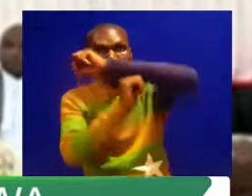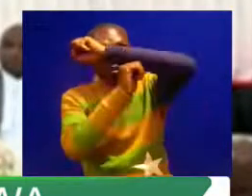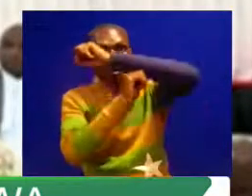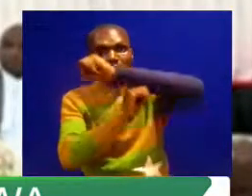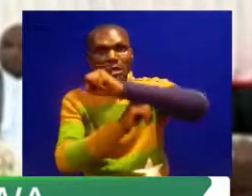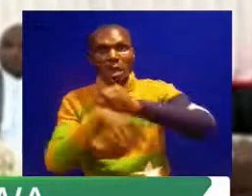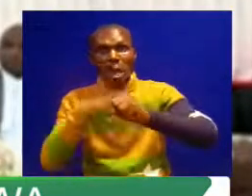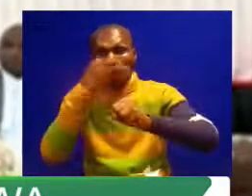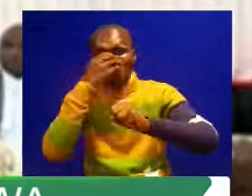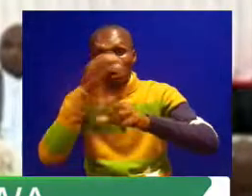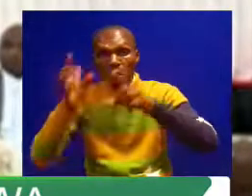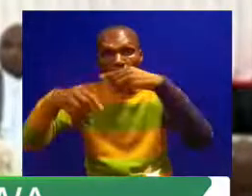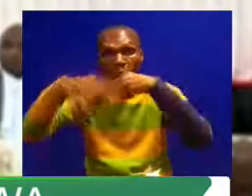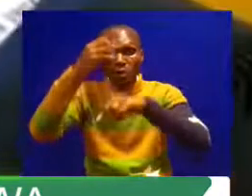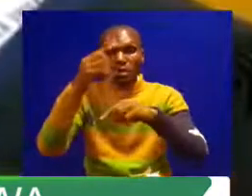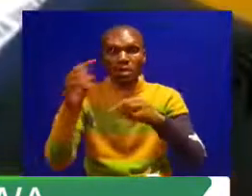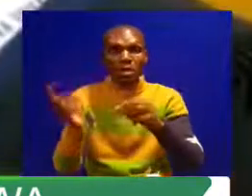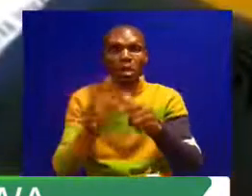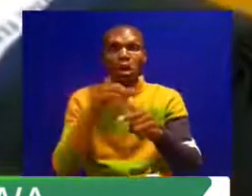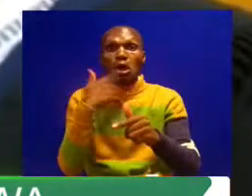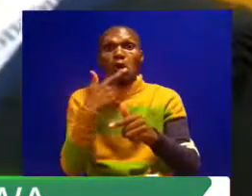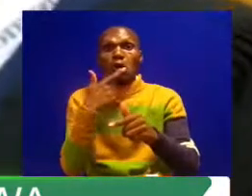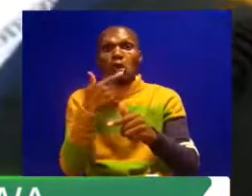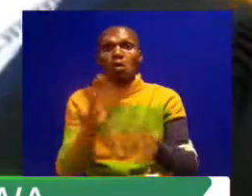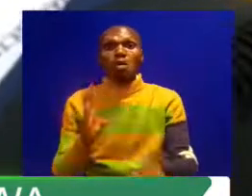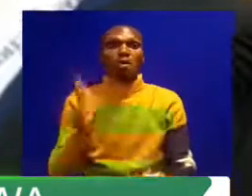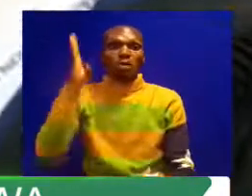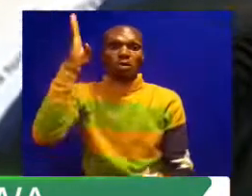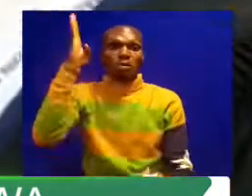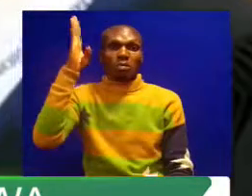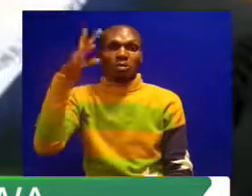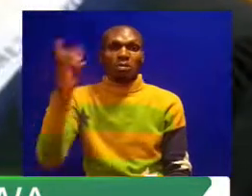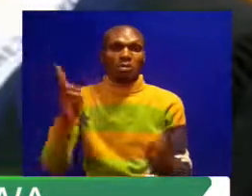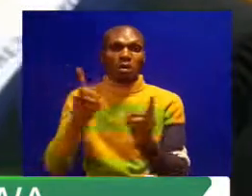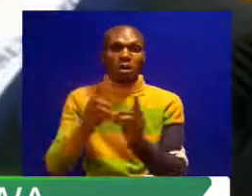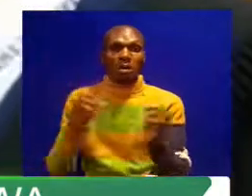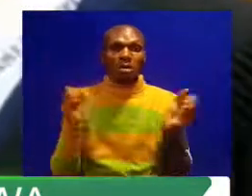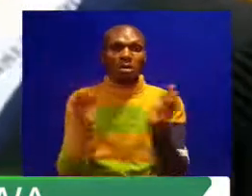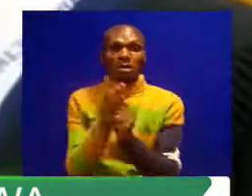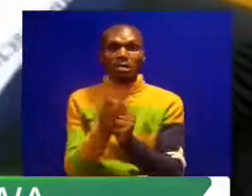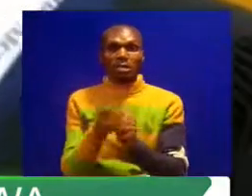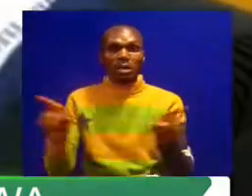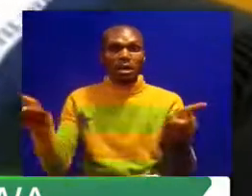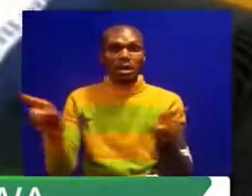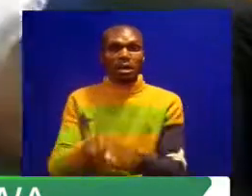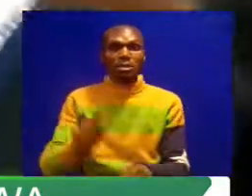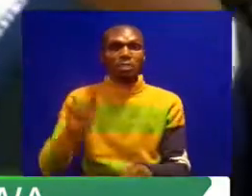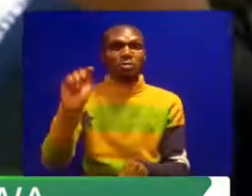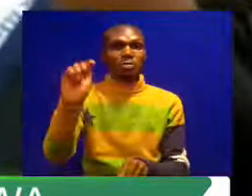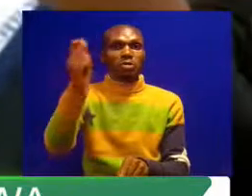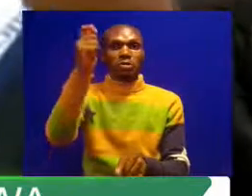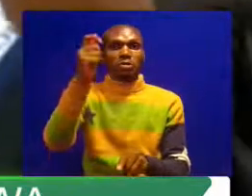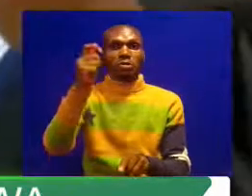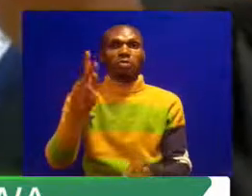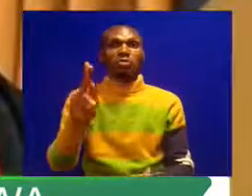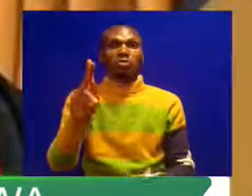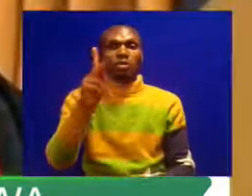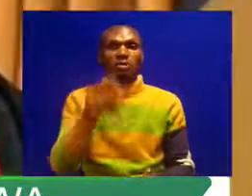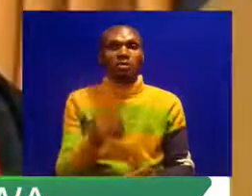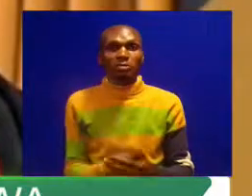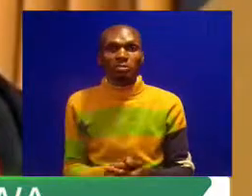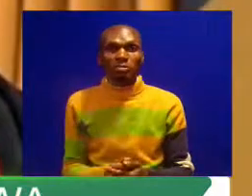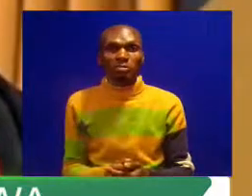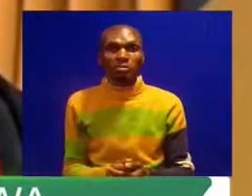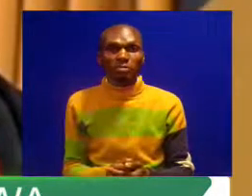ya Dr. William Ruto, yogo chagotiani wa chitaliki komina isato, buna omorai bwense bene. It's